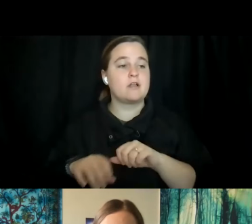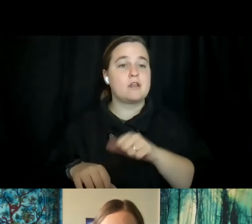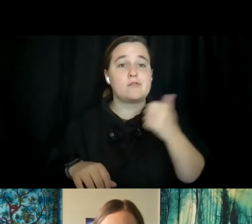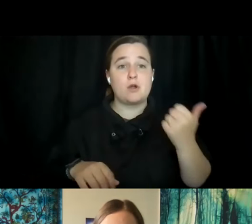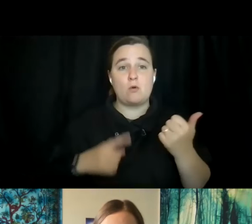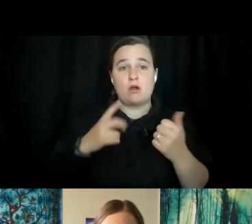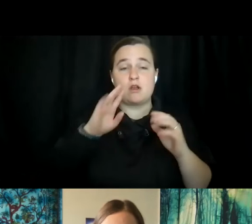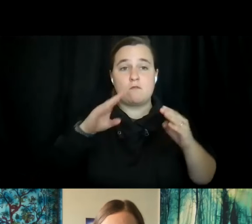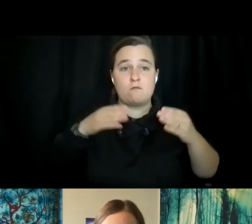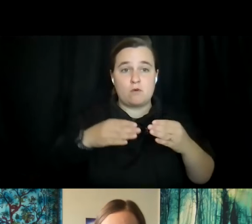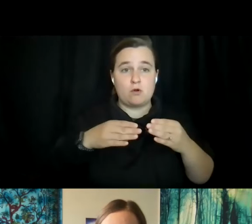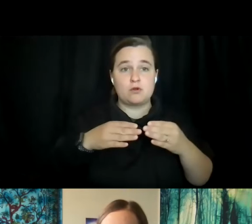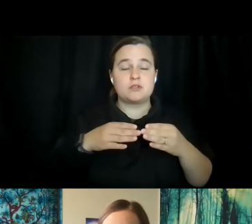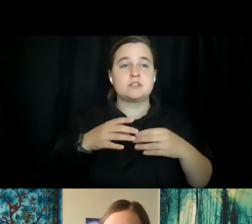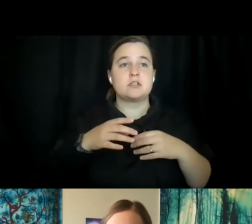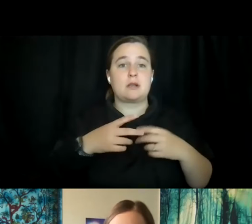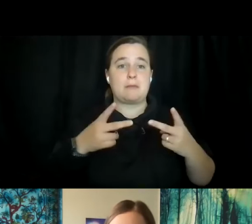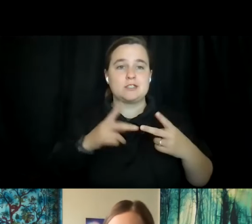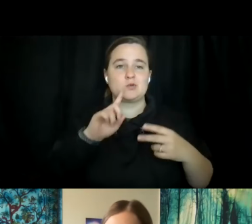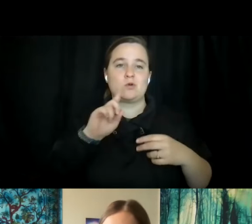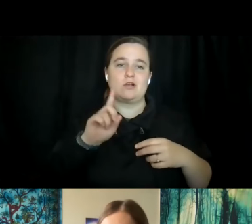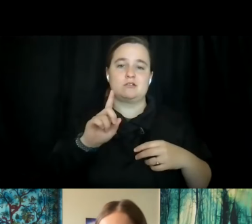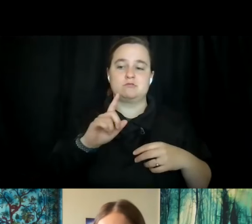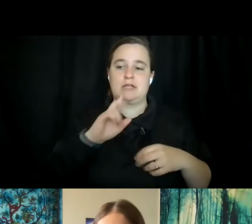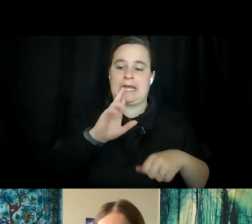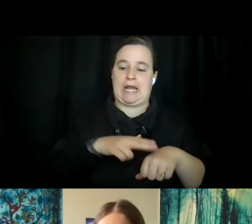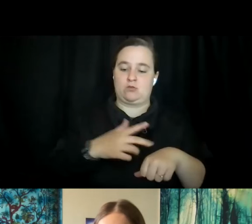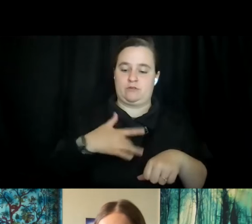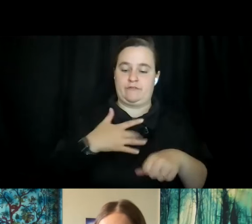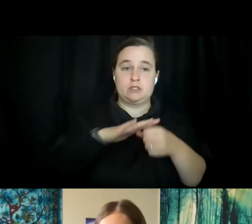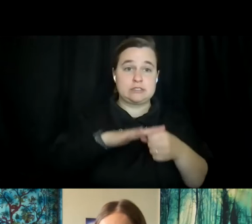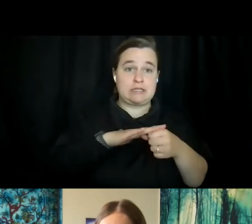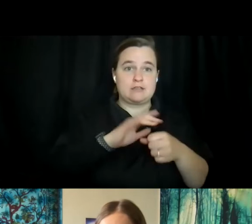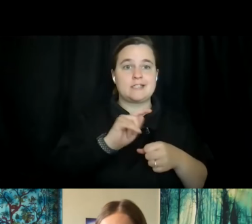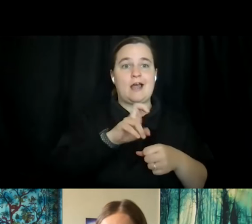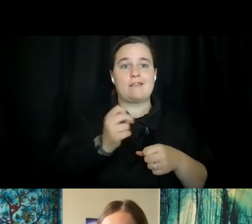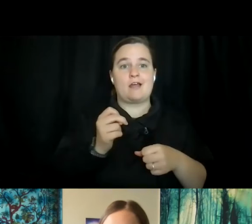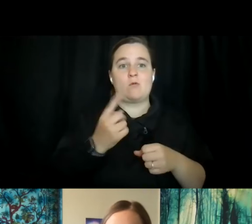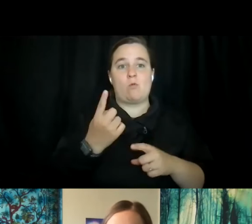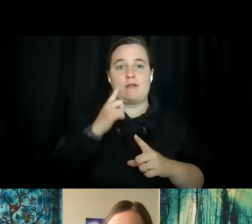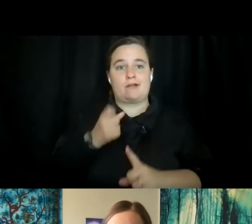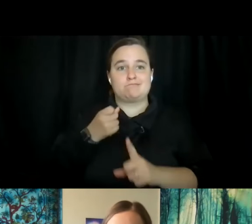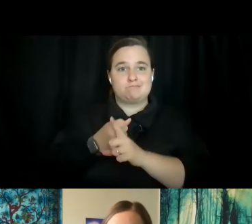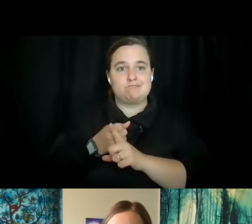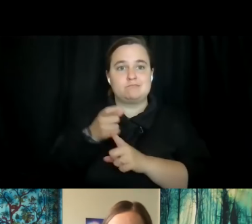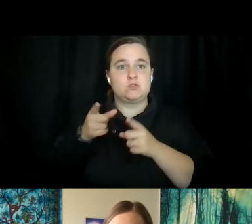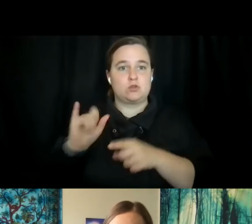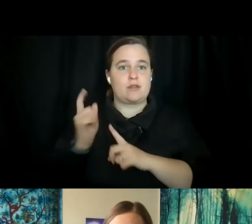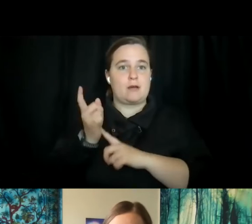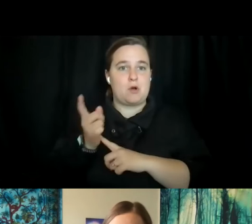an area that naturally feels tense, and then focusing on one that in that moment feels relaxed.